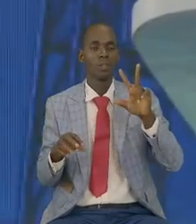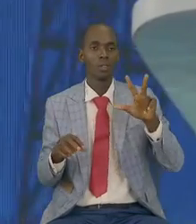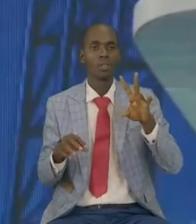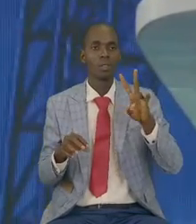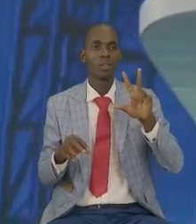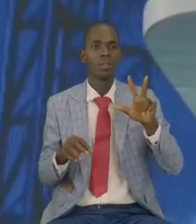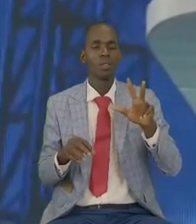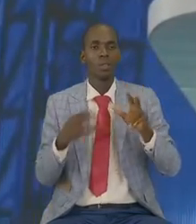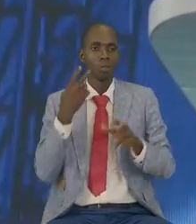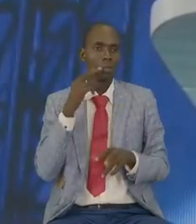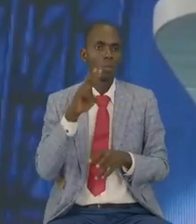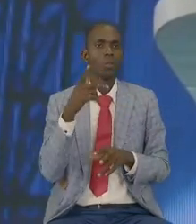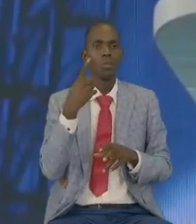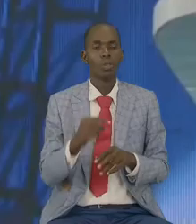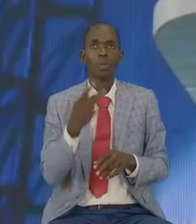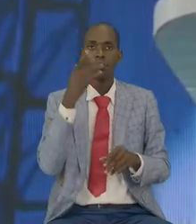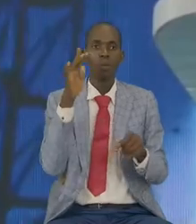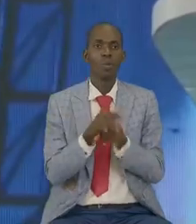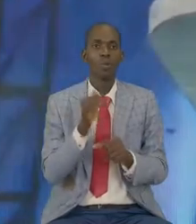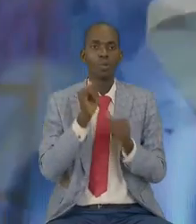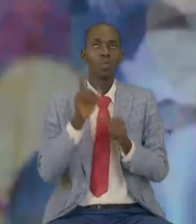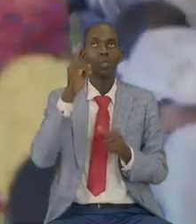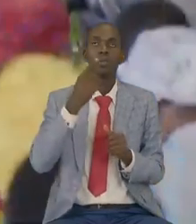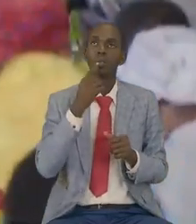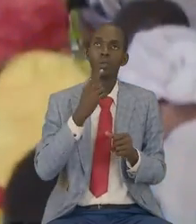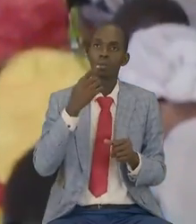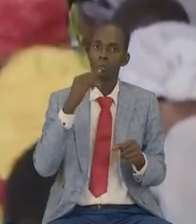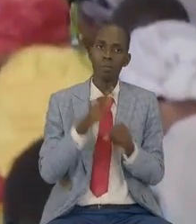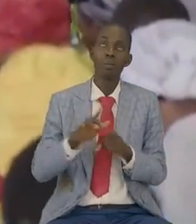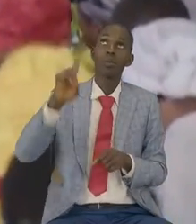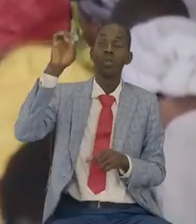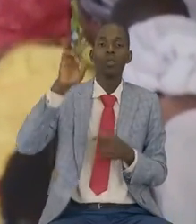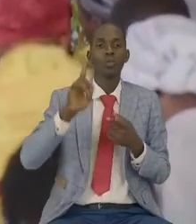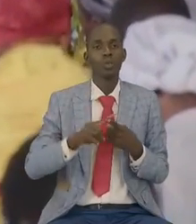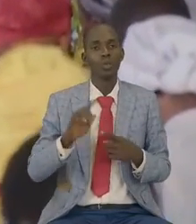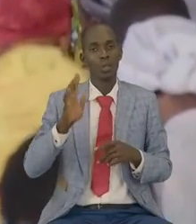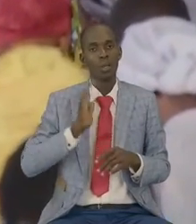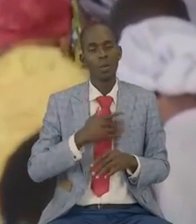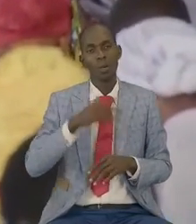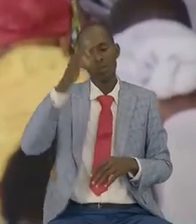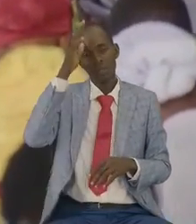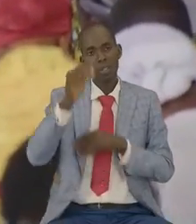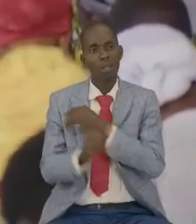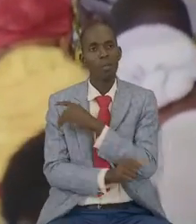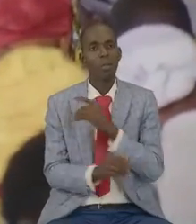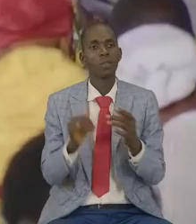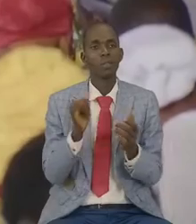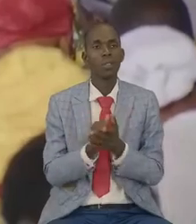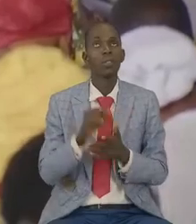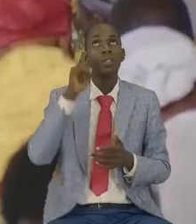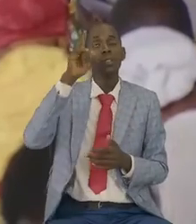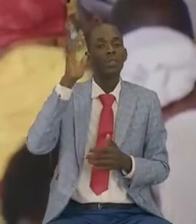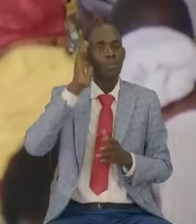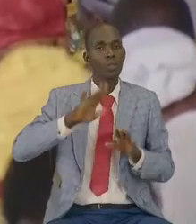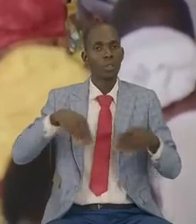is swear to our father Abraham. And then in verse 74, that he will grant